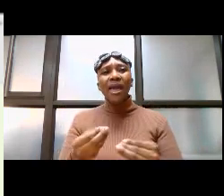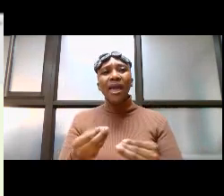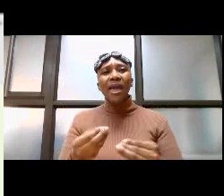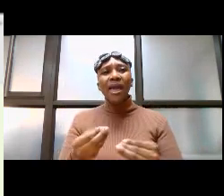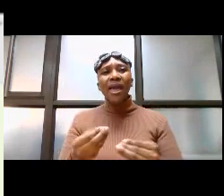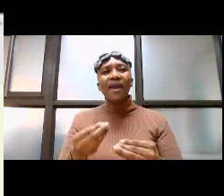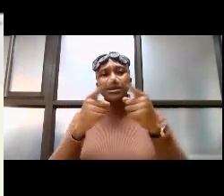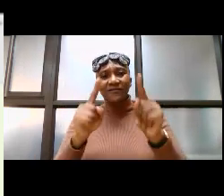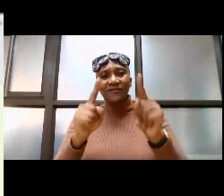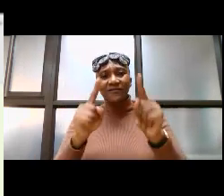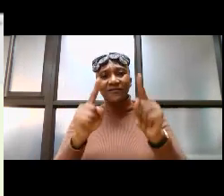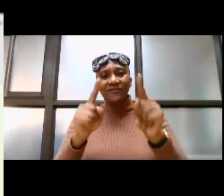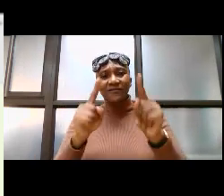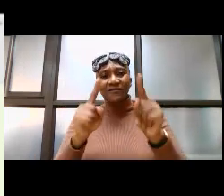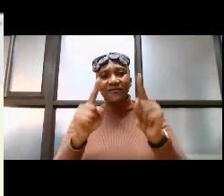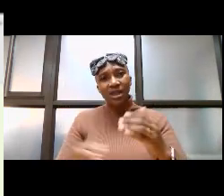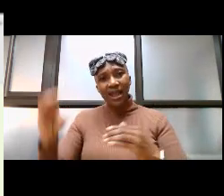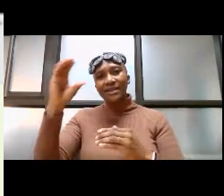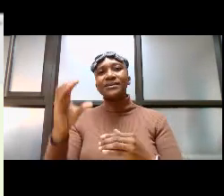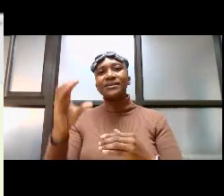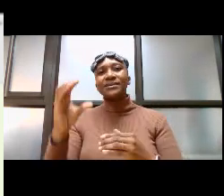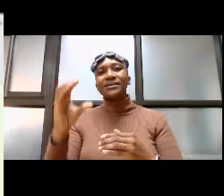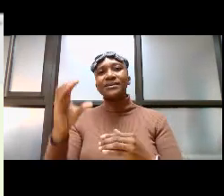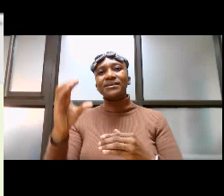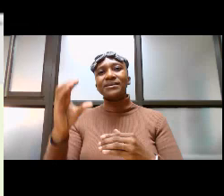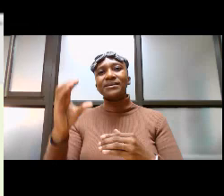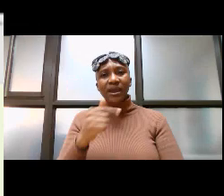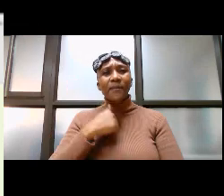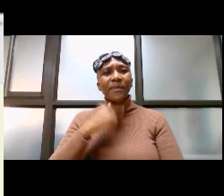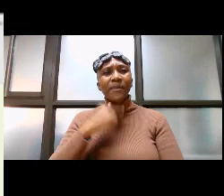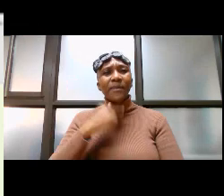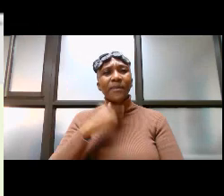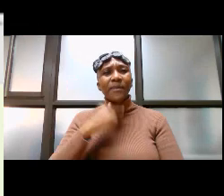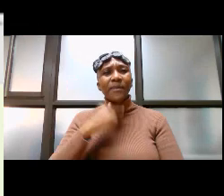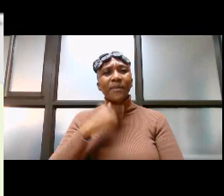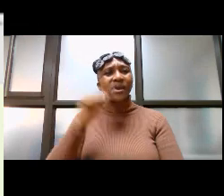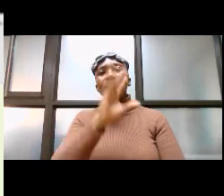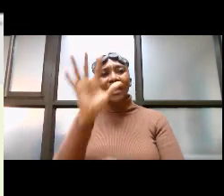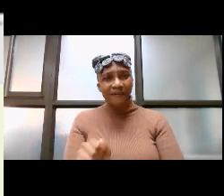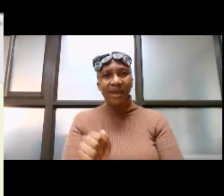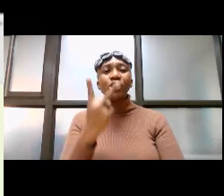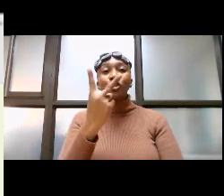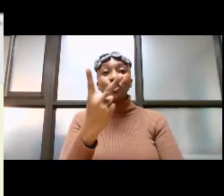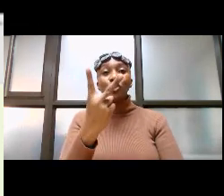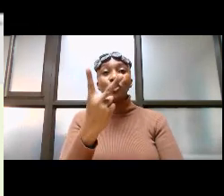colonialism in Africa. I think Africa only like 2 countries. I